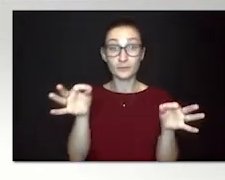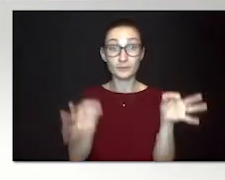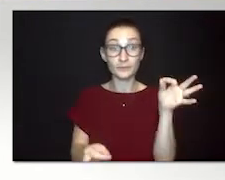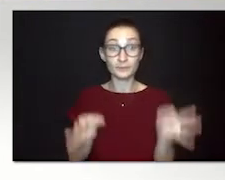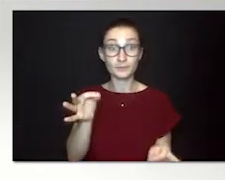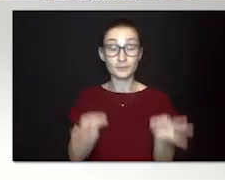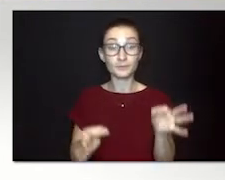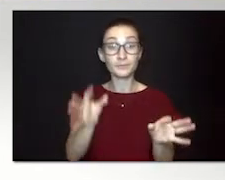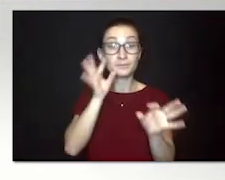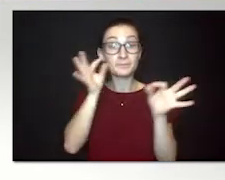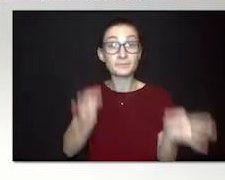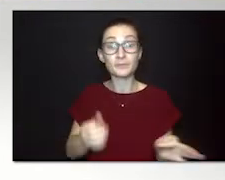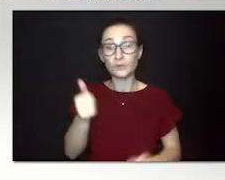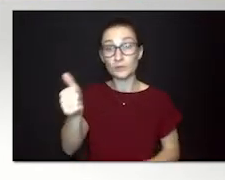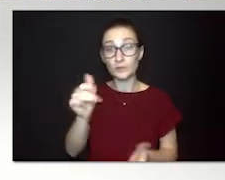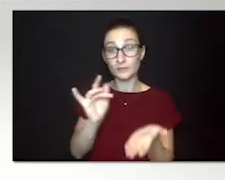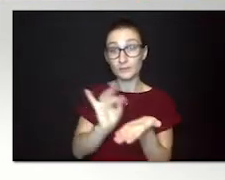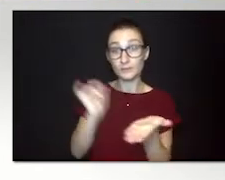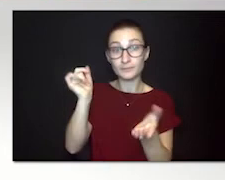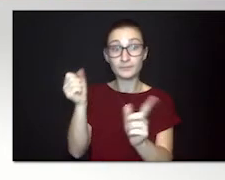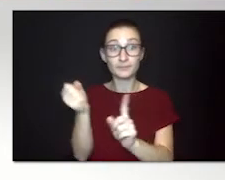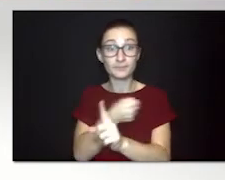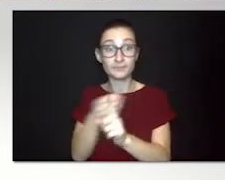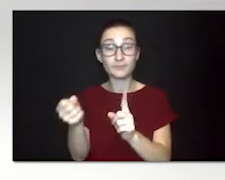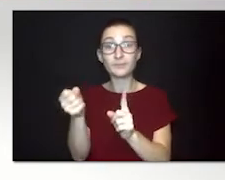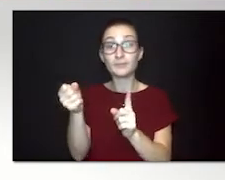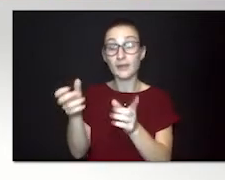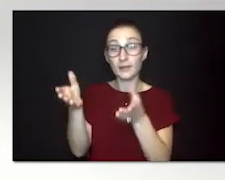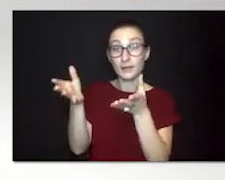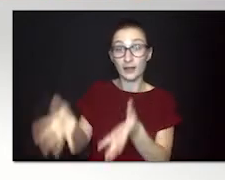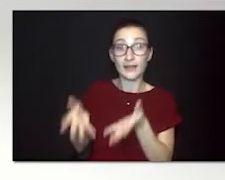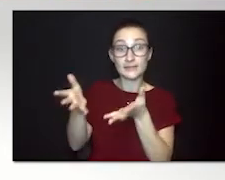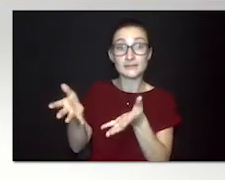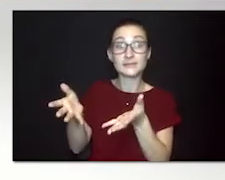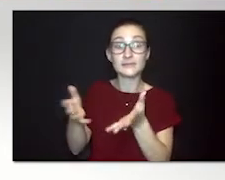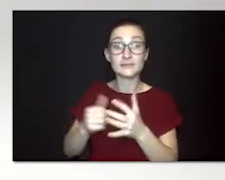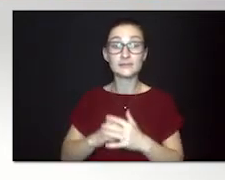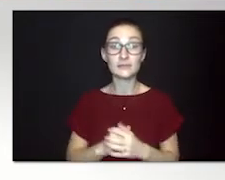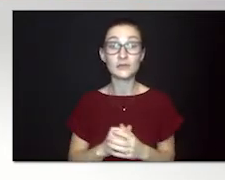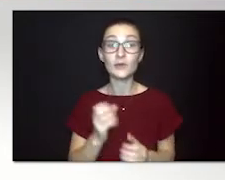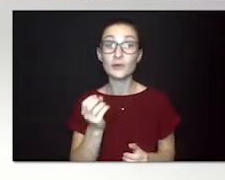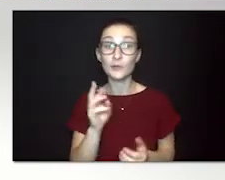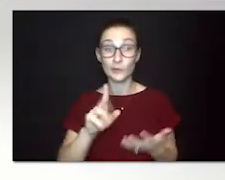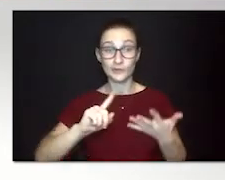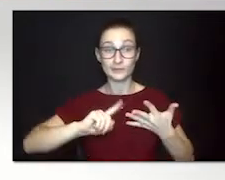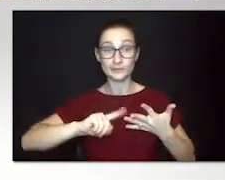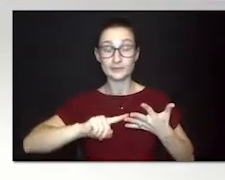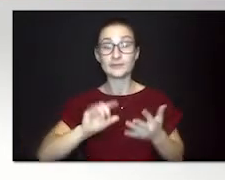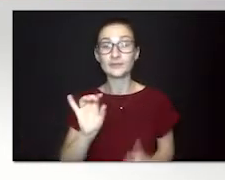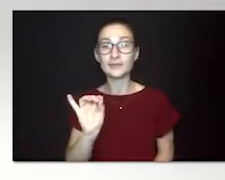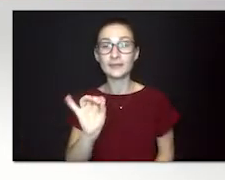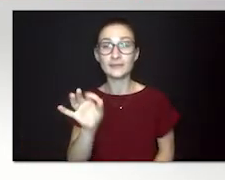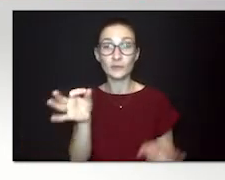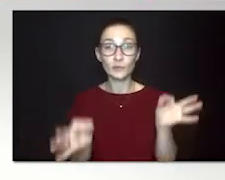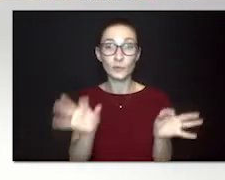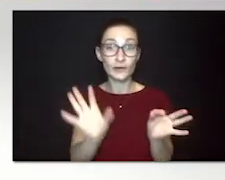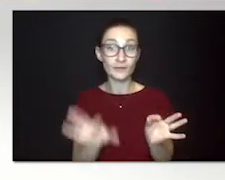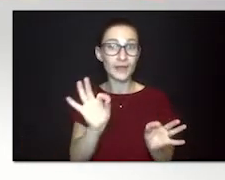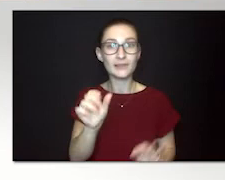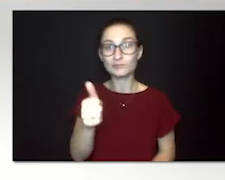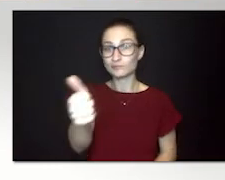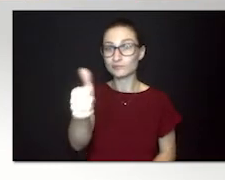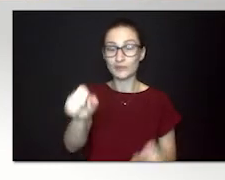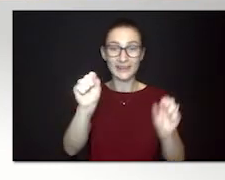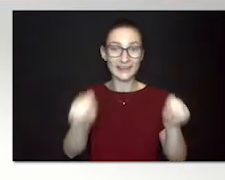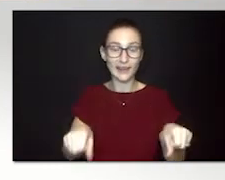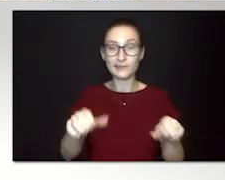been judicially determined to have committed abuse, abandonment, or neglect, or if the court finds that you are otherwise unable